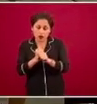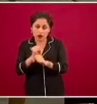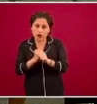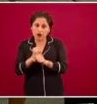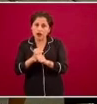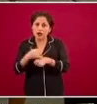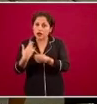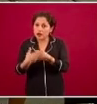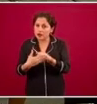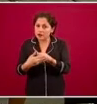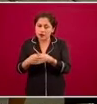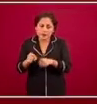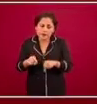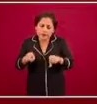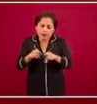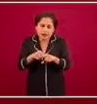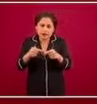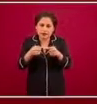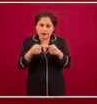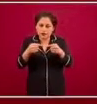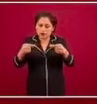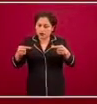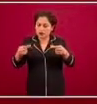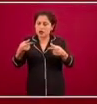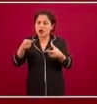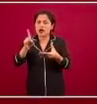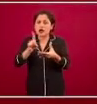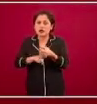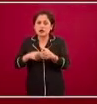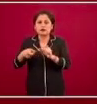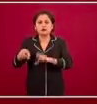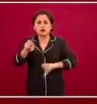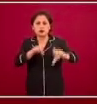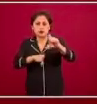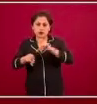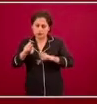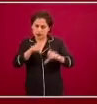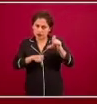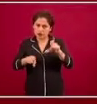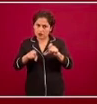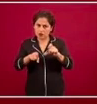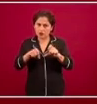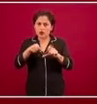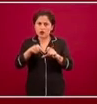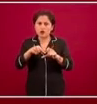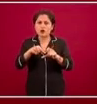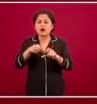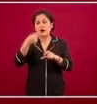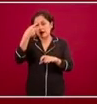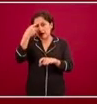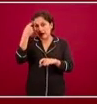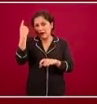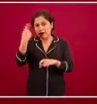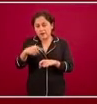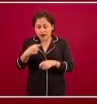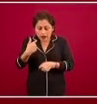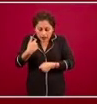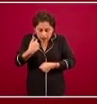to pregnancy tests. They are devices that are quite simple and they